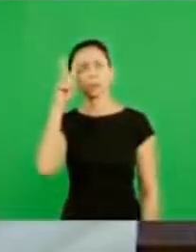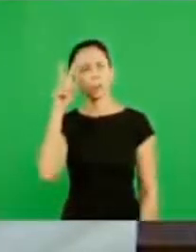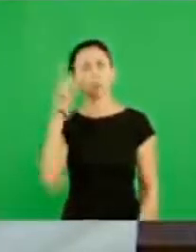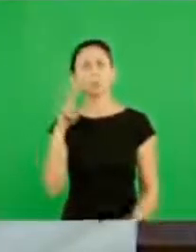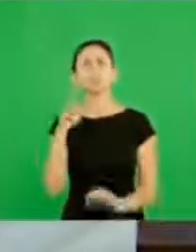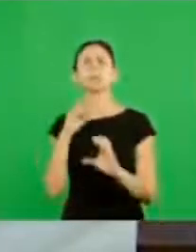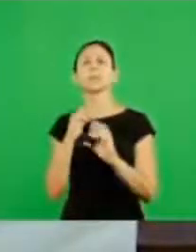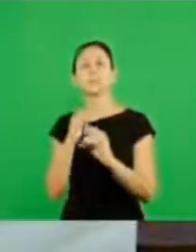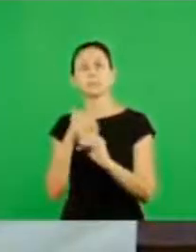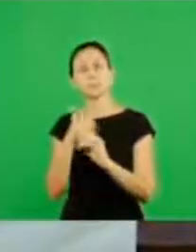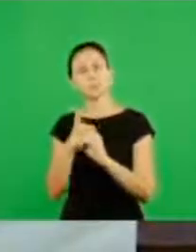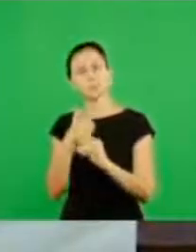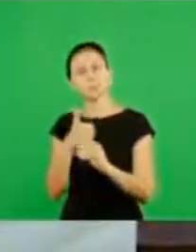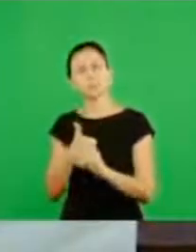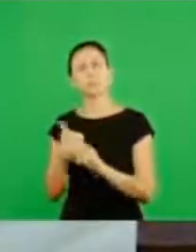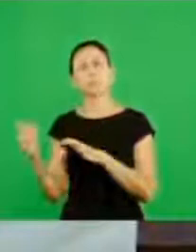prophetic.